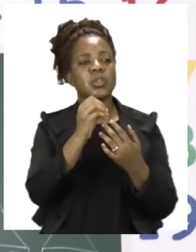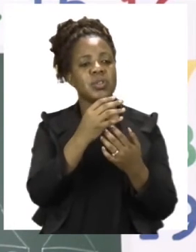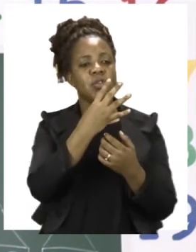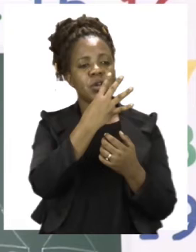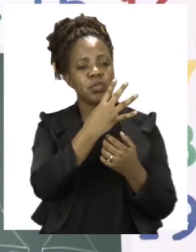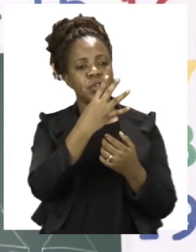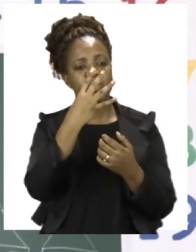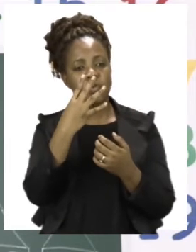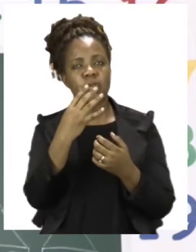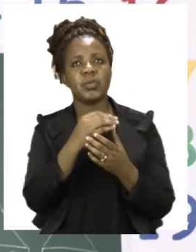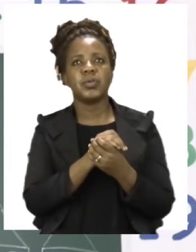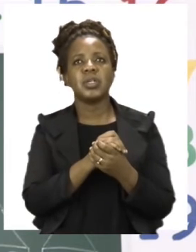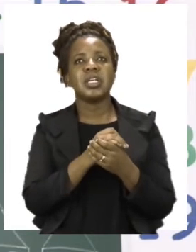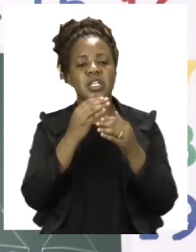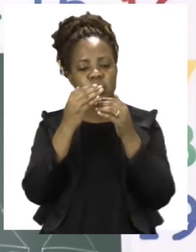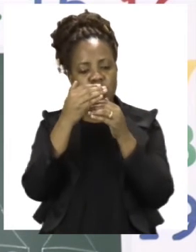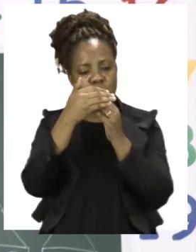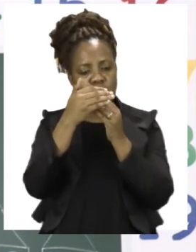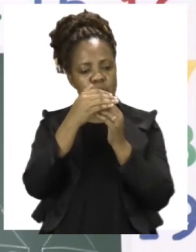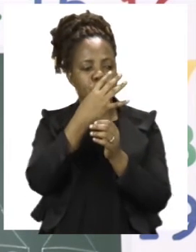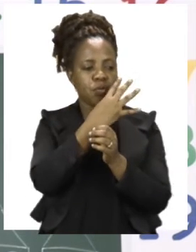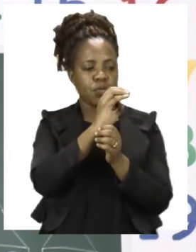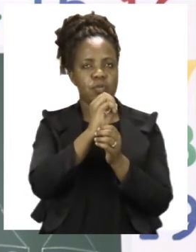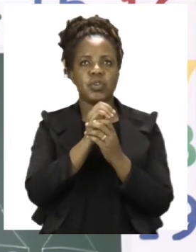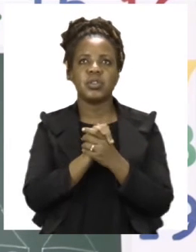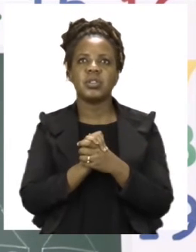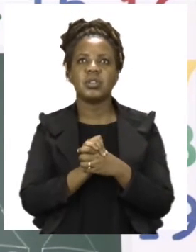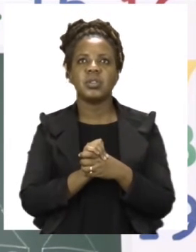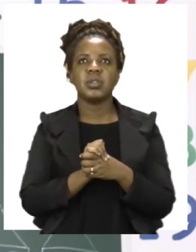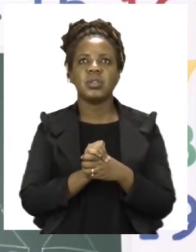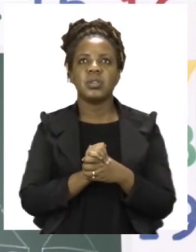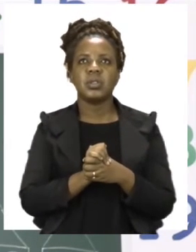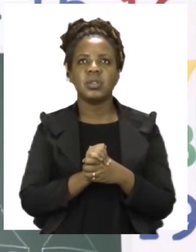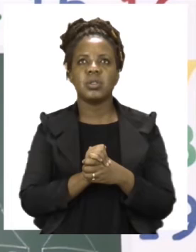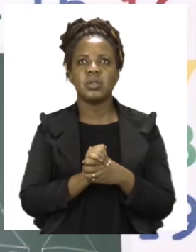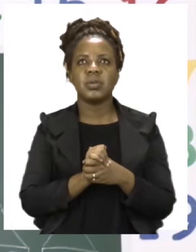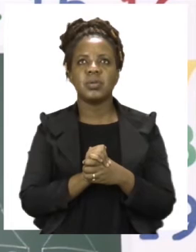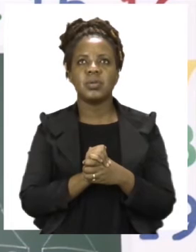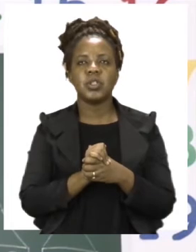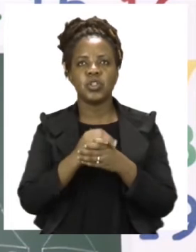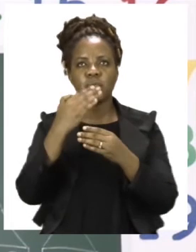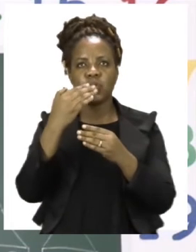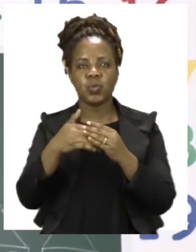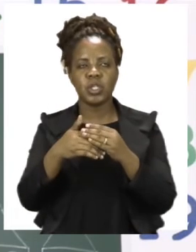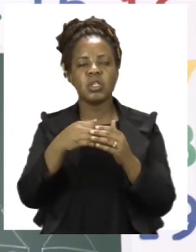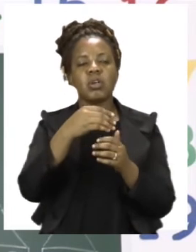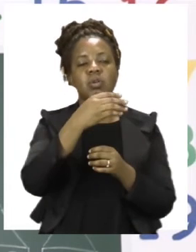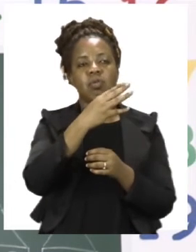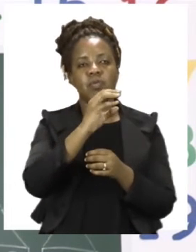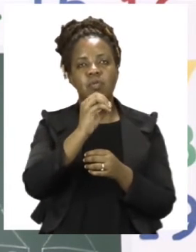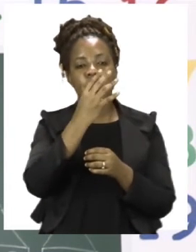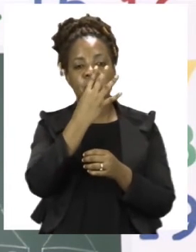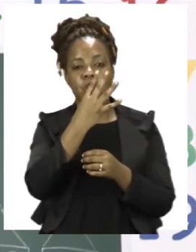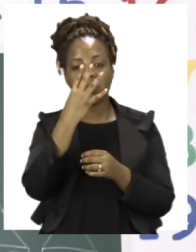44. So that means we are looking at these two houses. So between these two houses is where